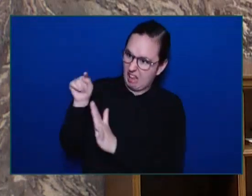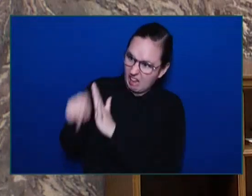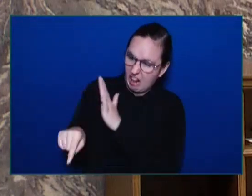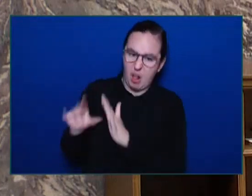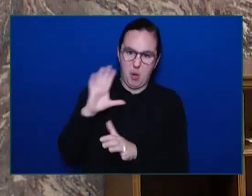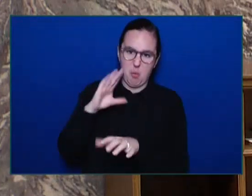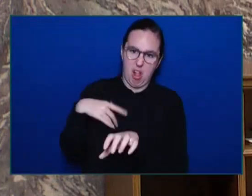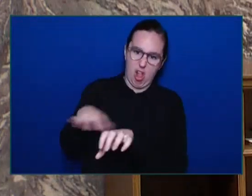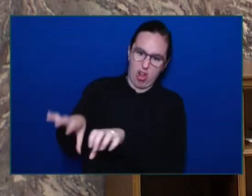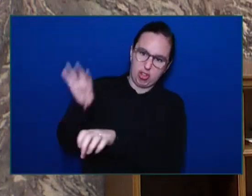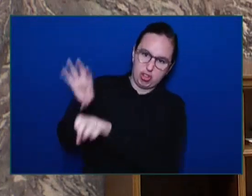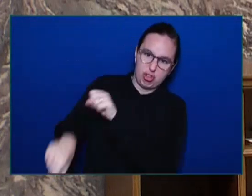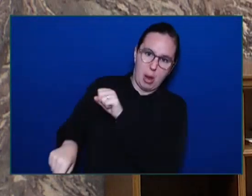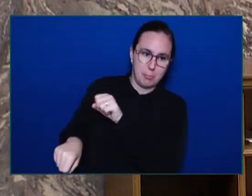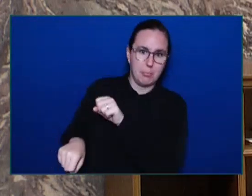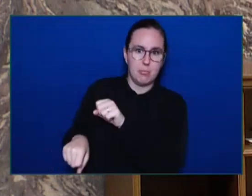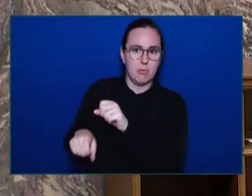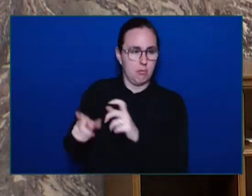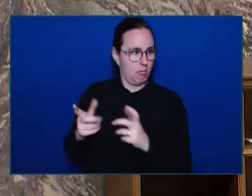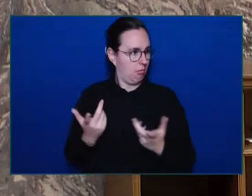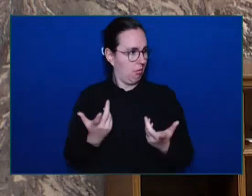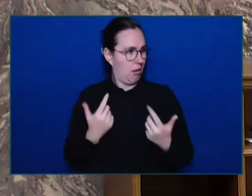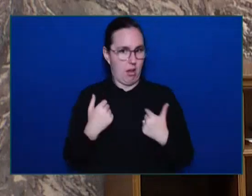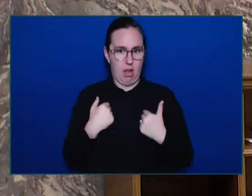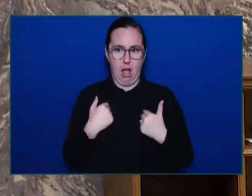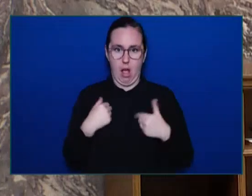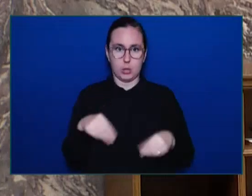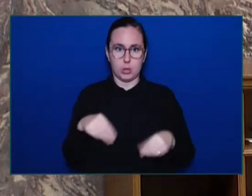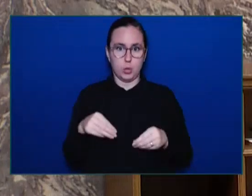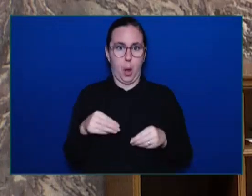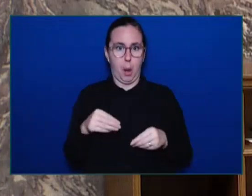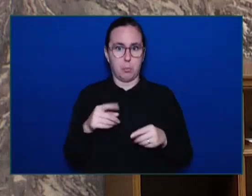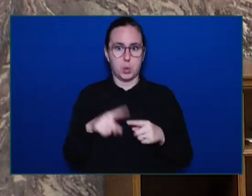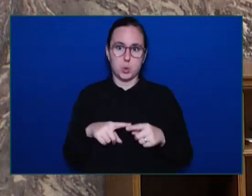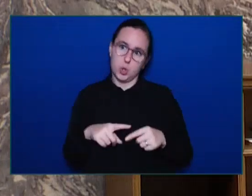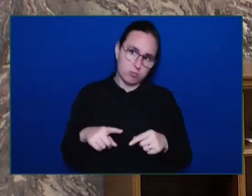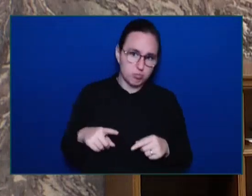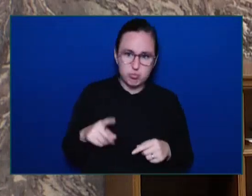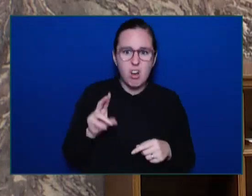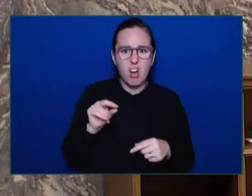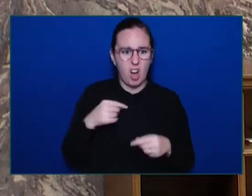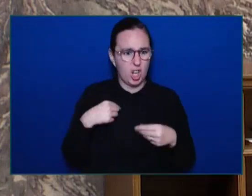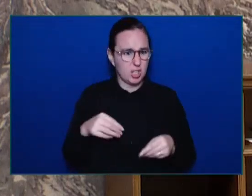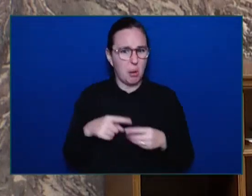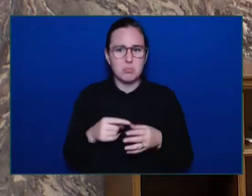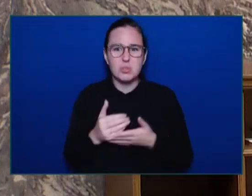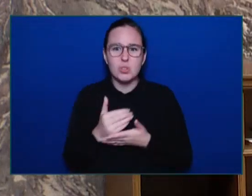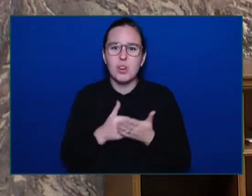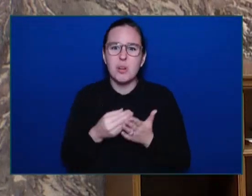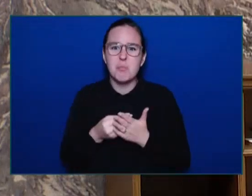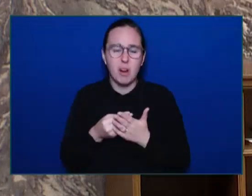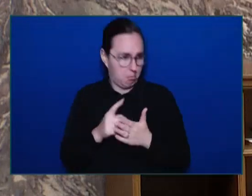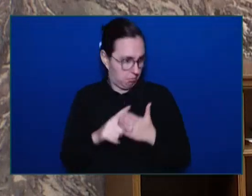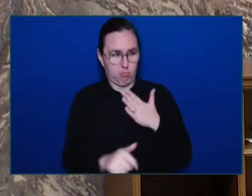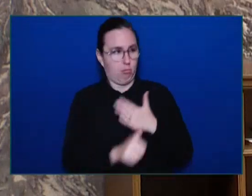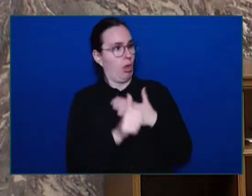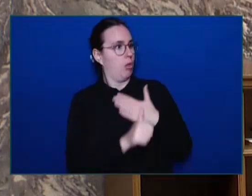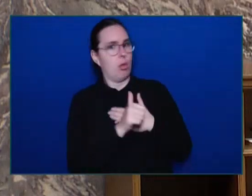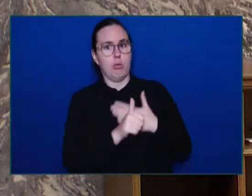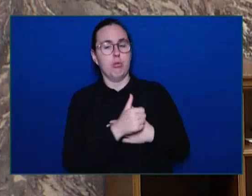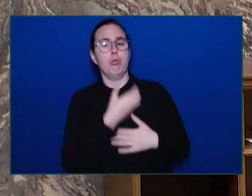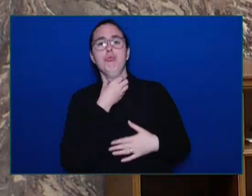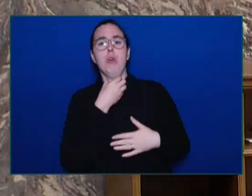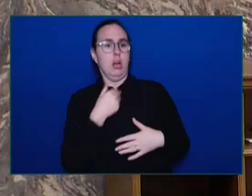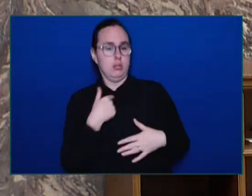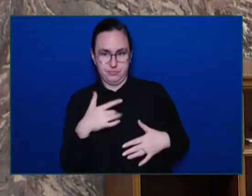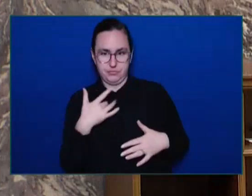Our lives, mental health, and financial health are all at risk." Mr. Speaker,